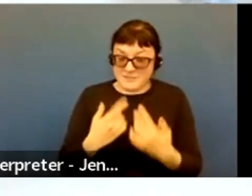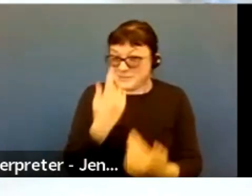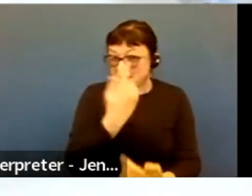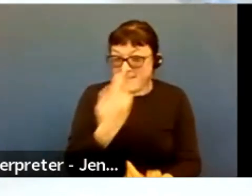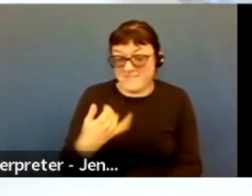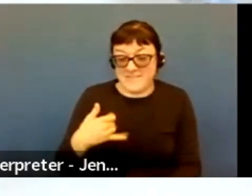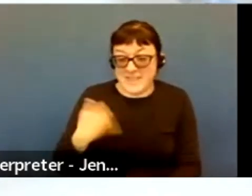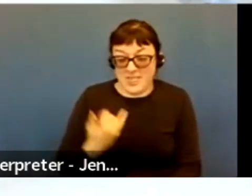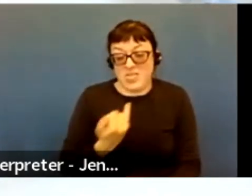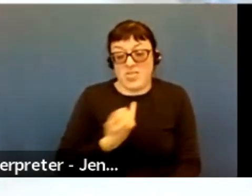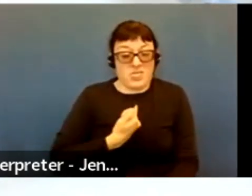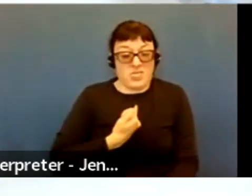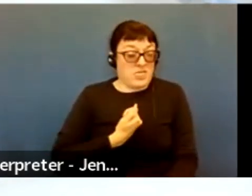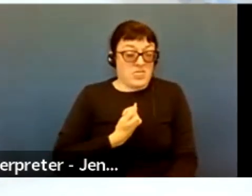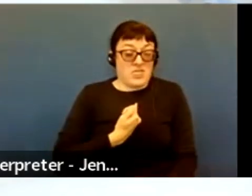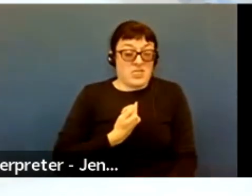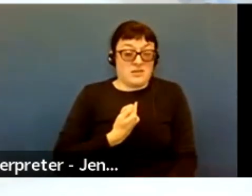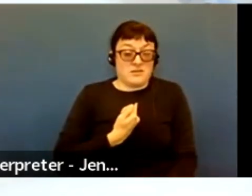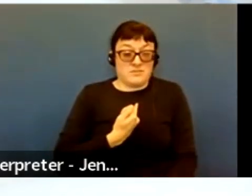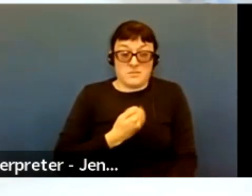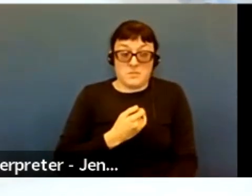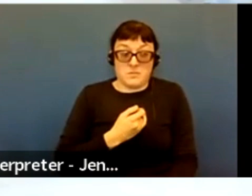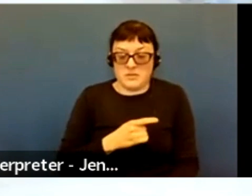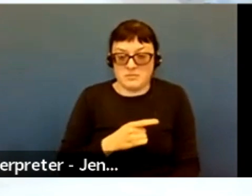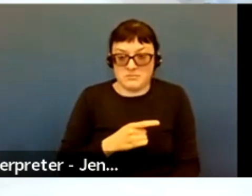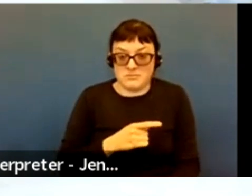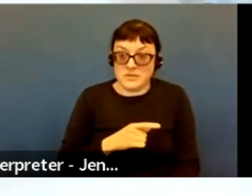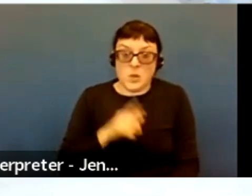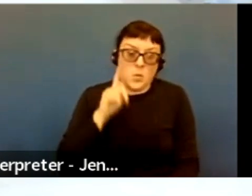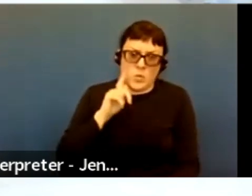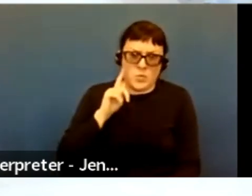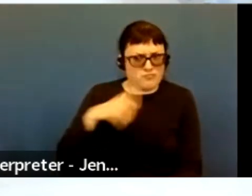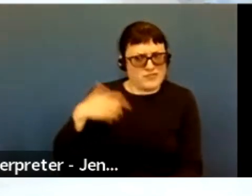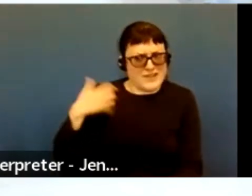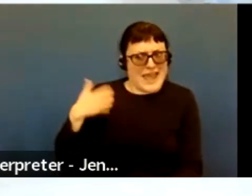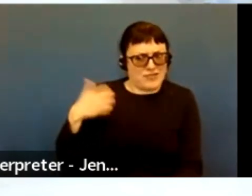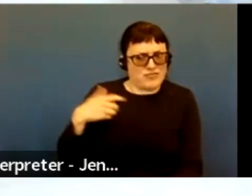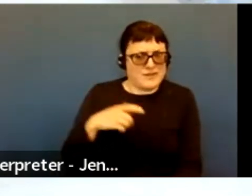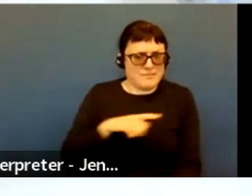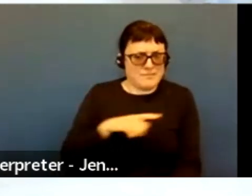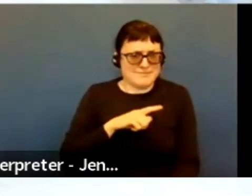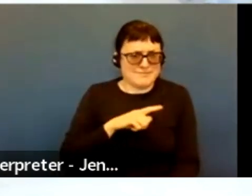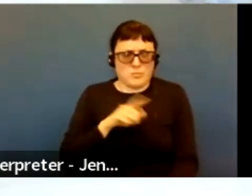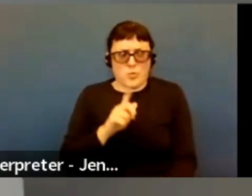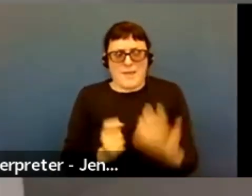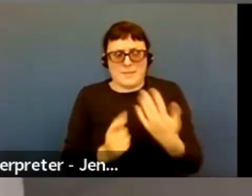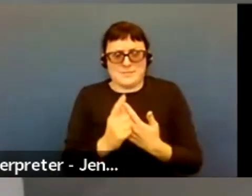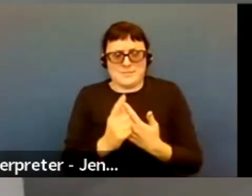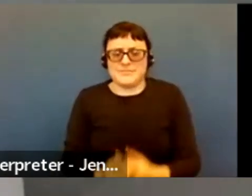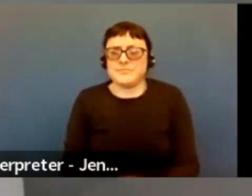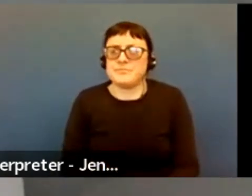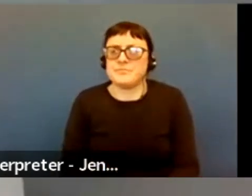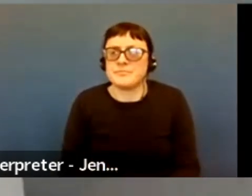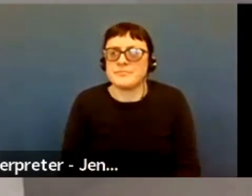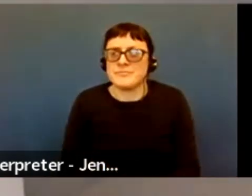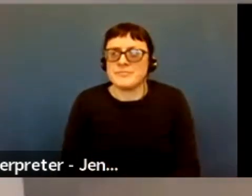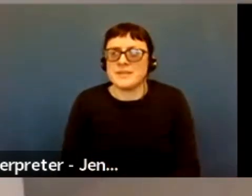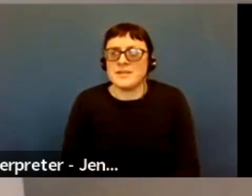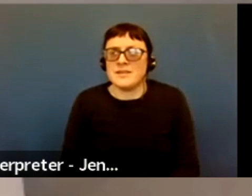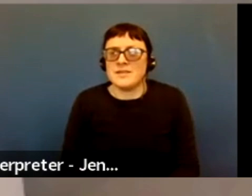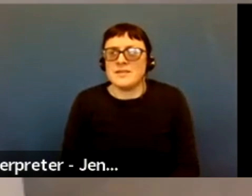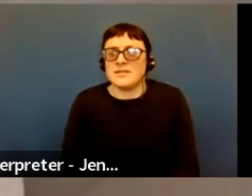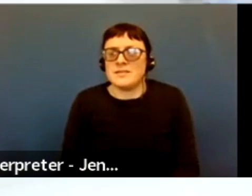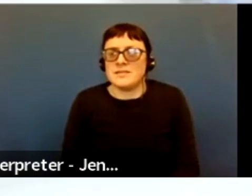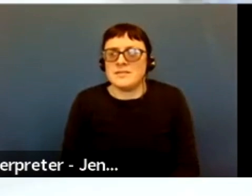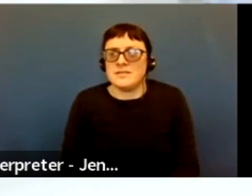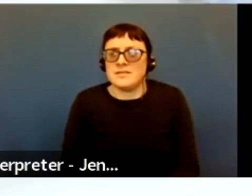he feels about how he's treated her, and how angry she is on many levels with him.